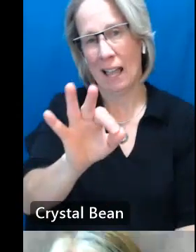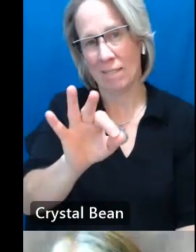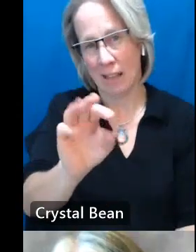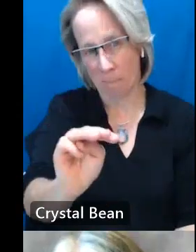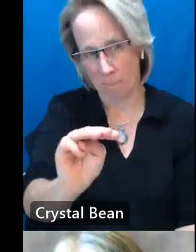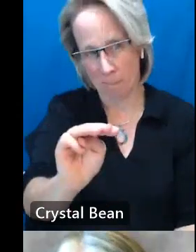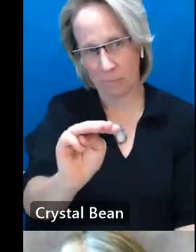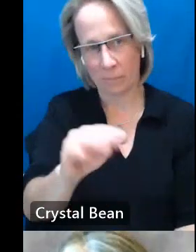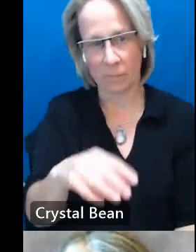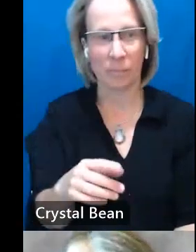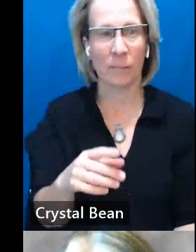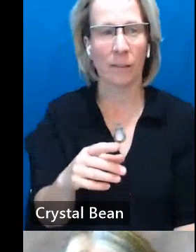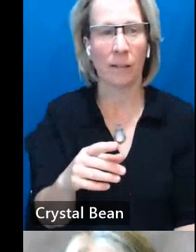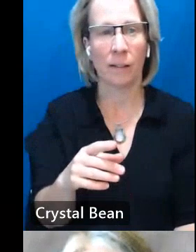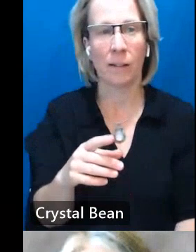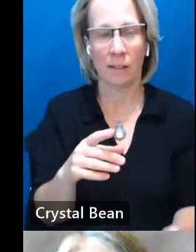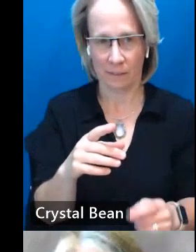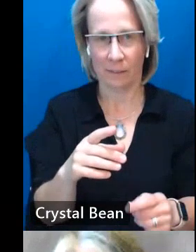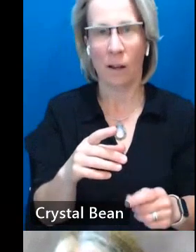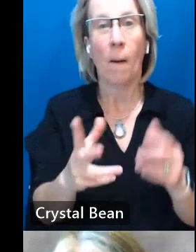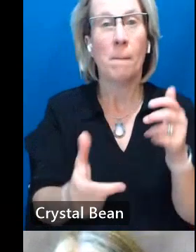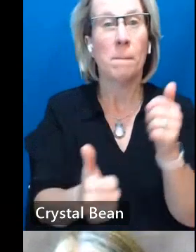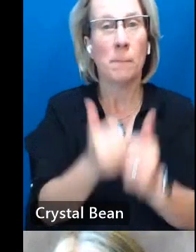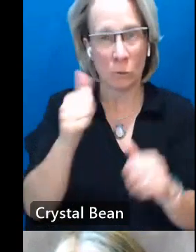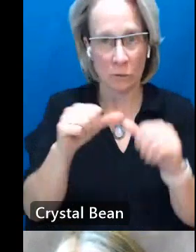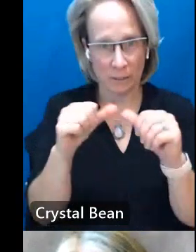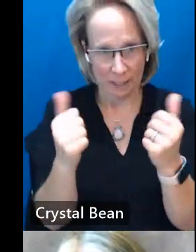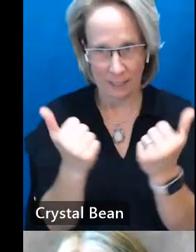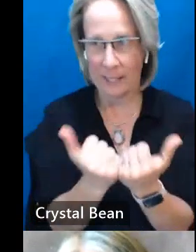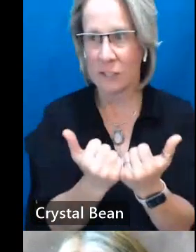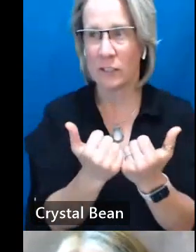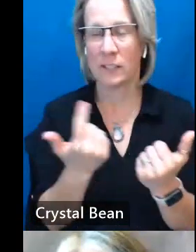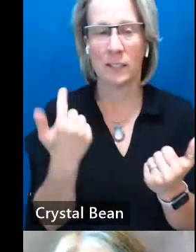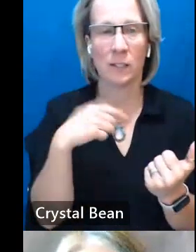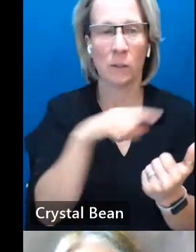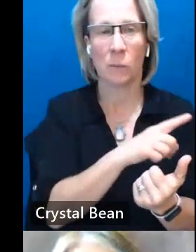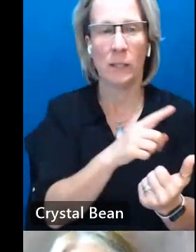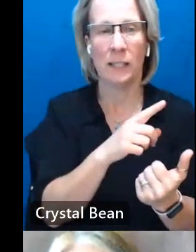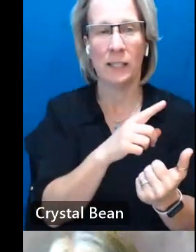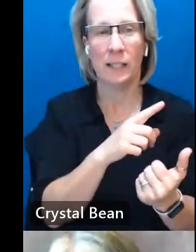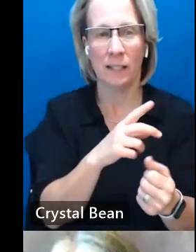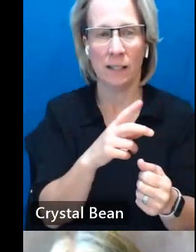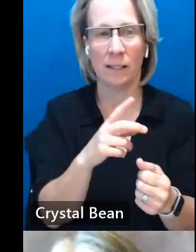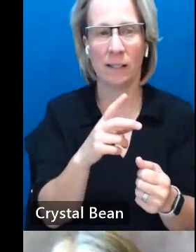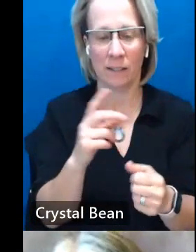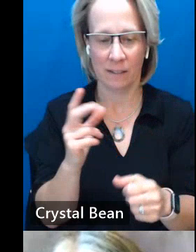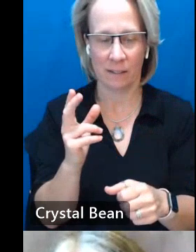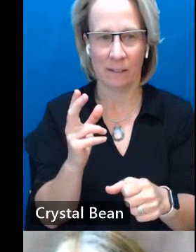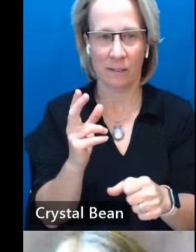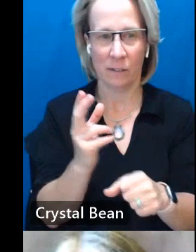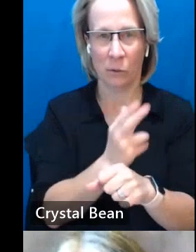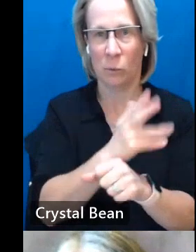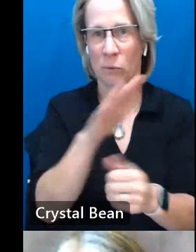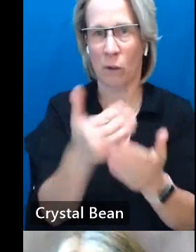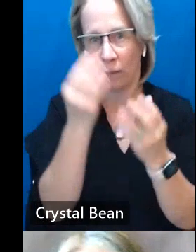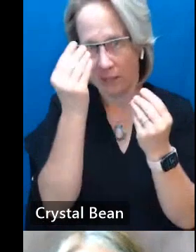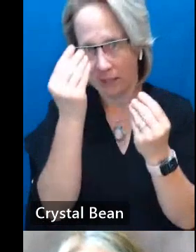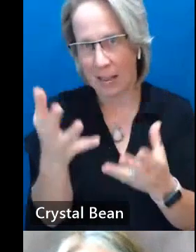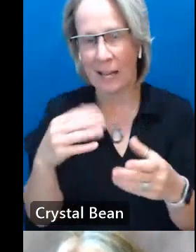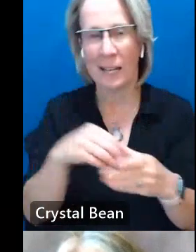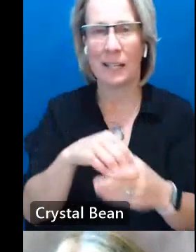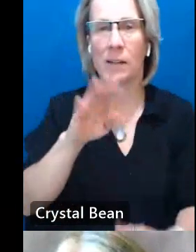to do manually. But most agencies, we take all of that OPUD 3 data in BFM, we turn it